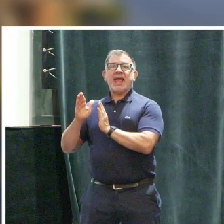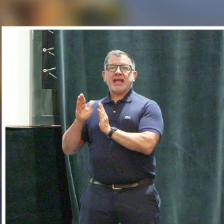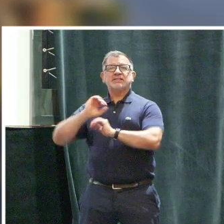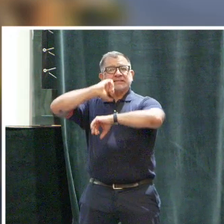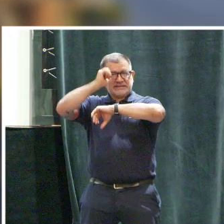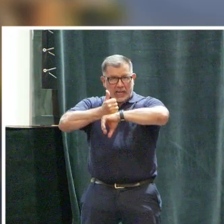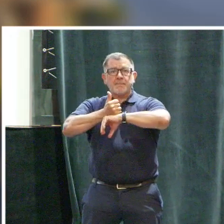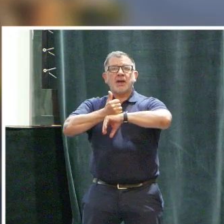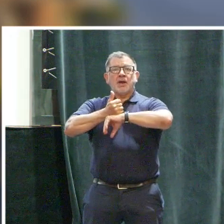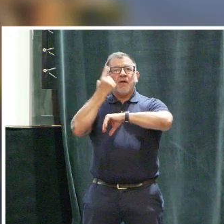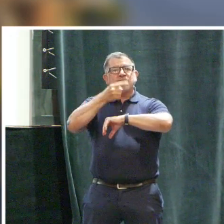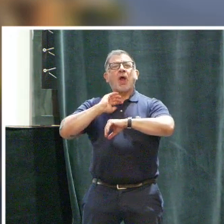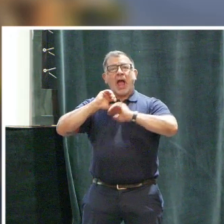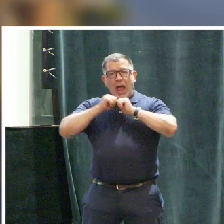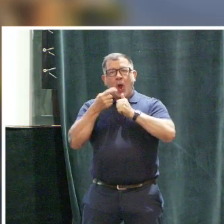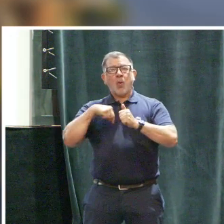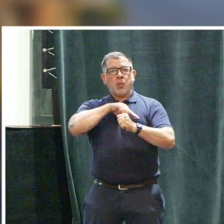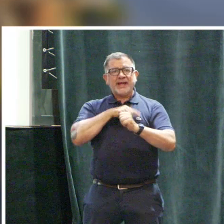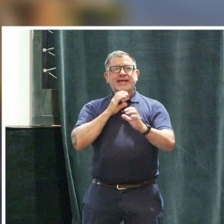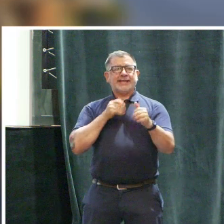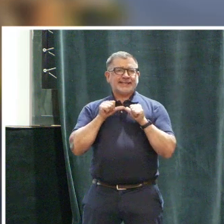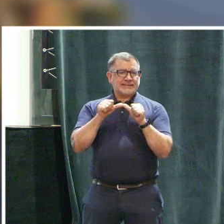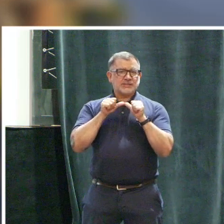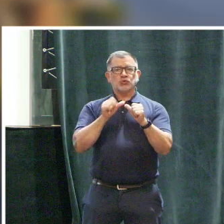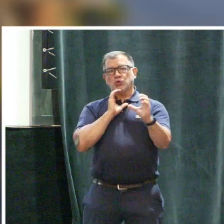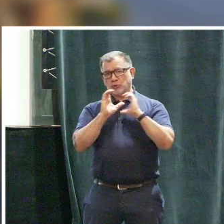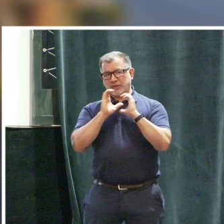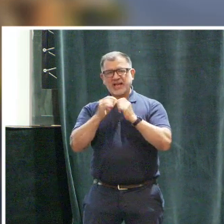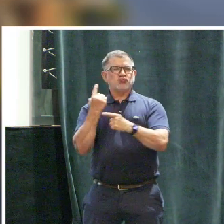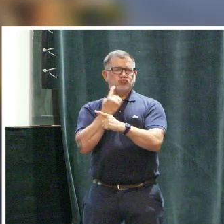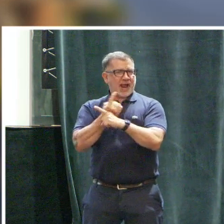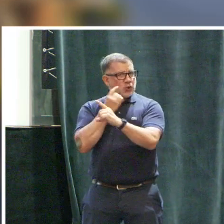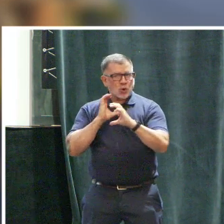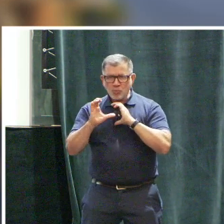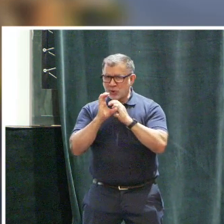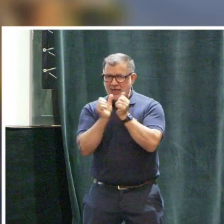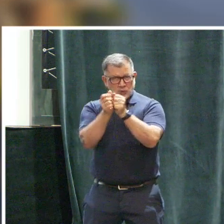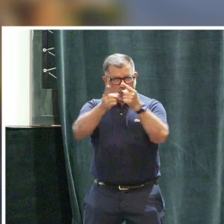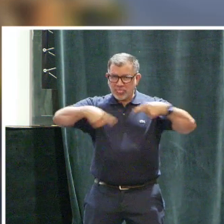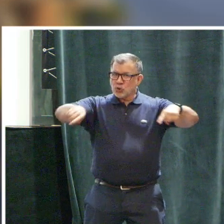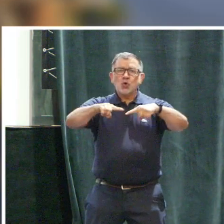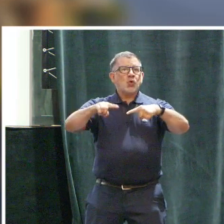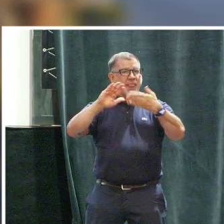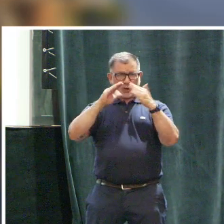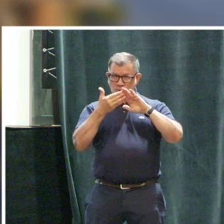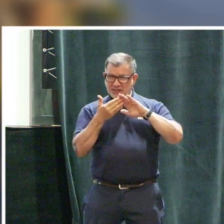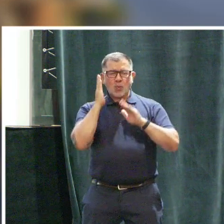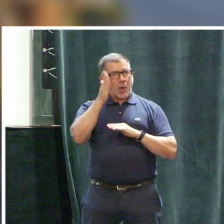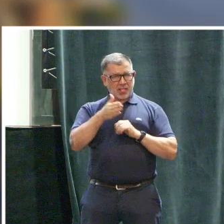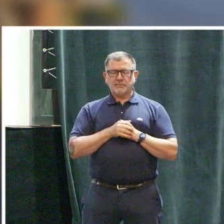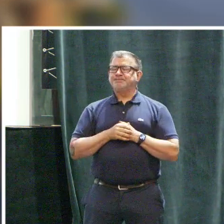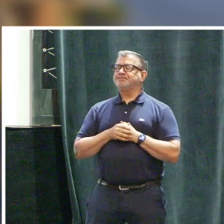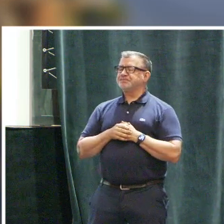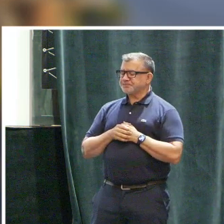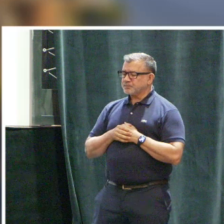set up for how we maintain regular communications with the community, and